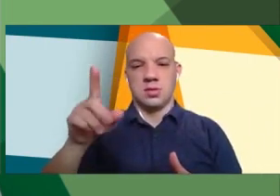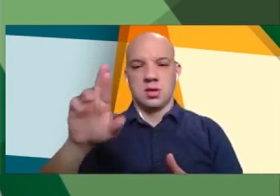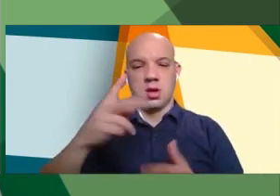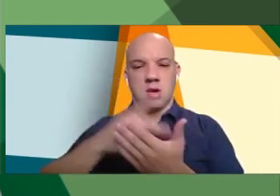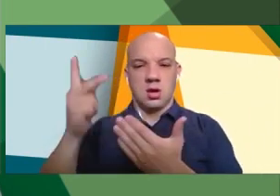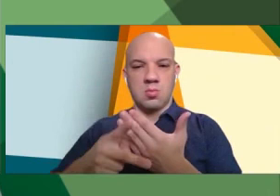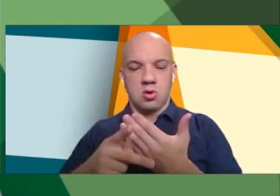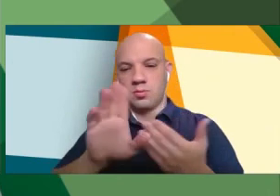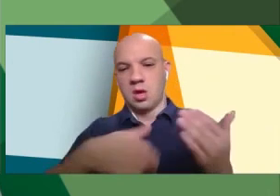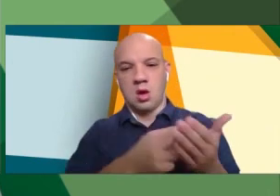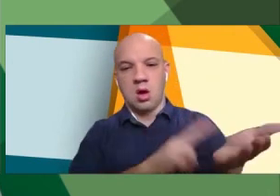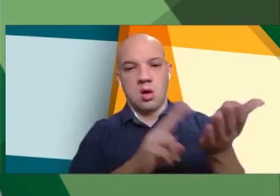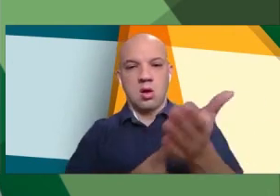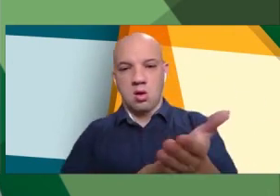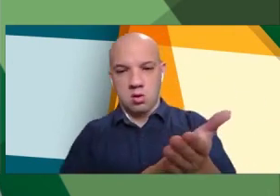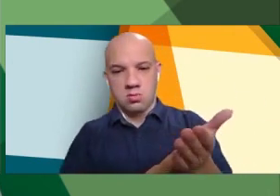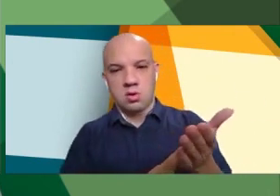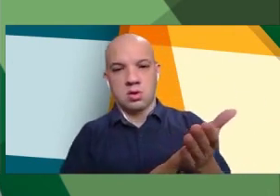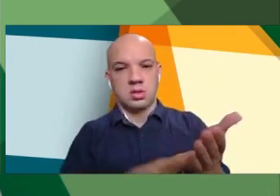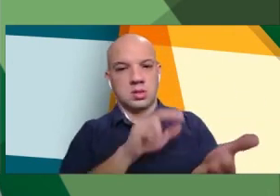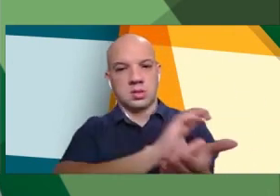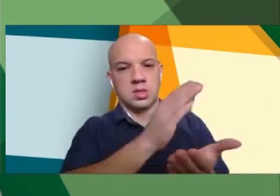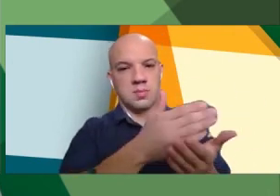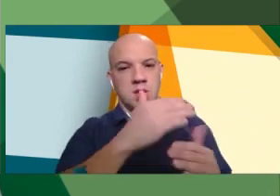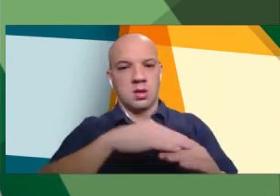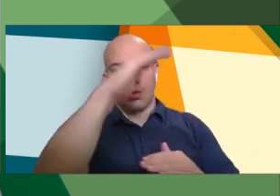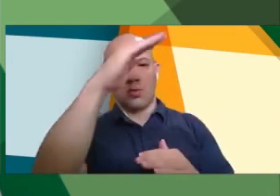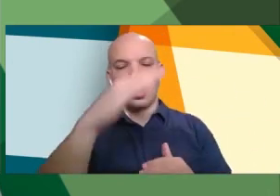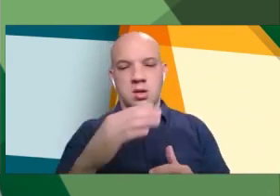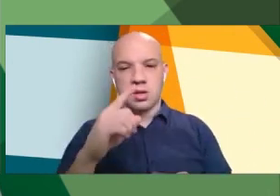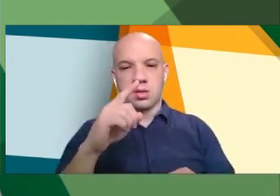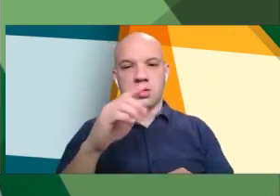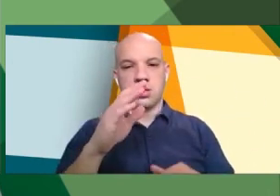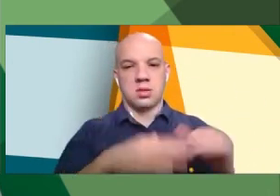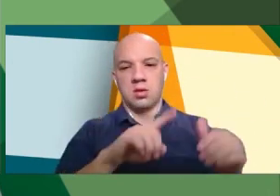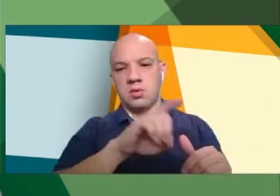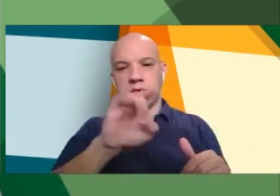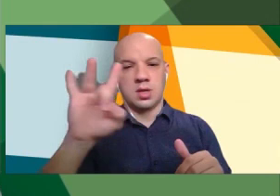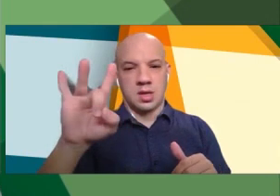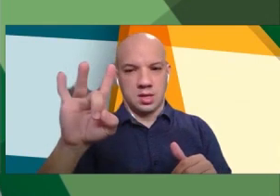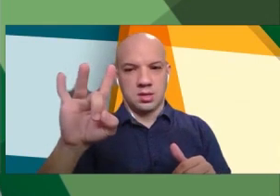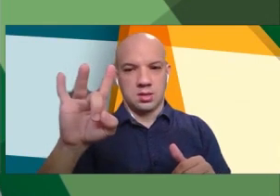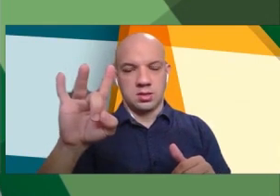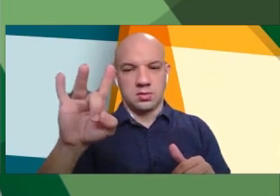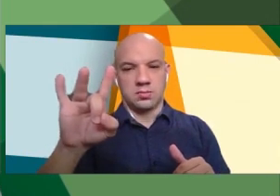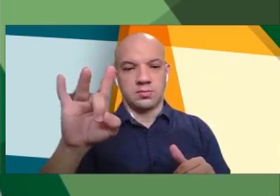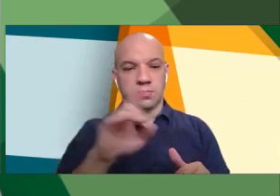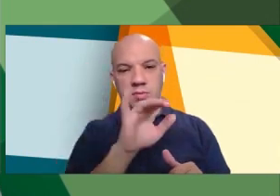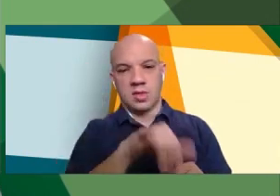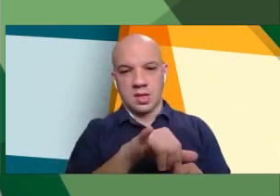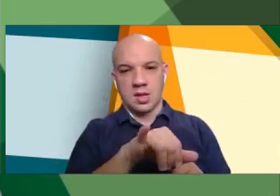to all contracts in amount greater than 100K. That's the case